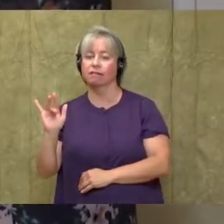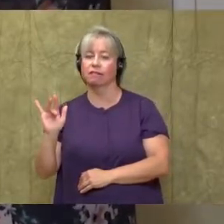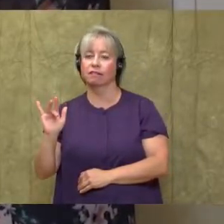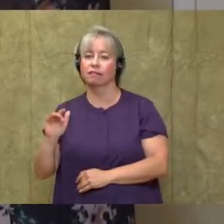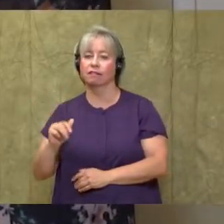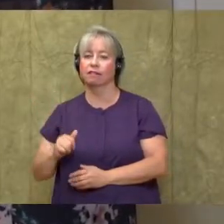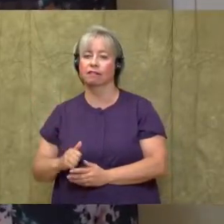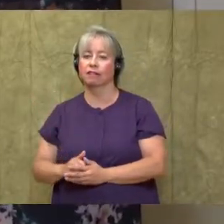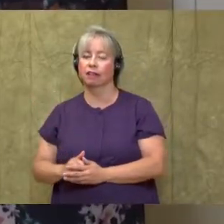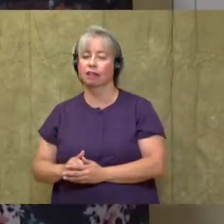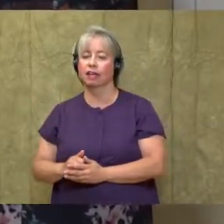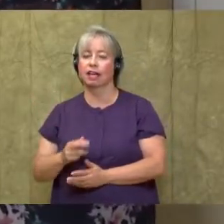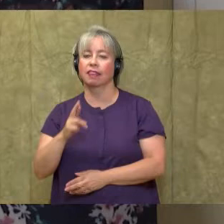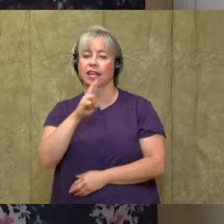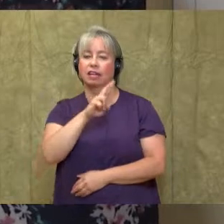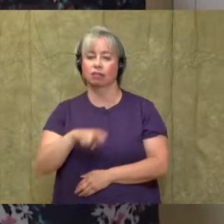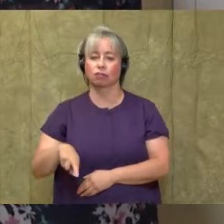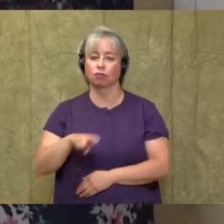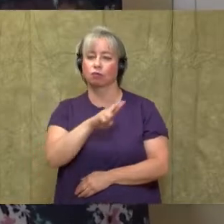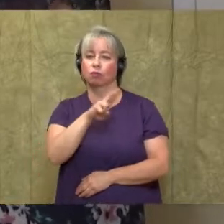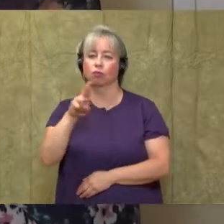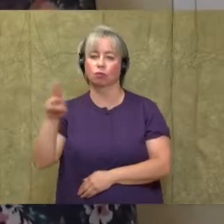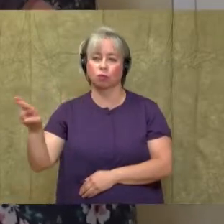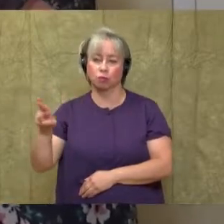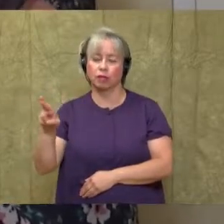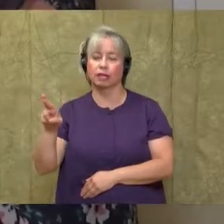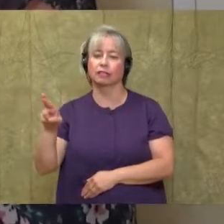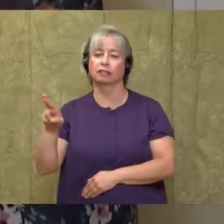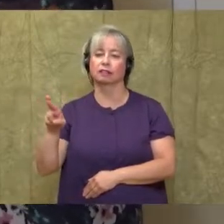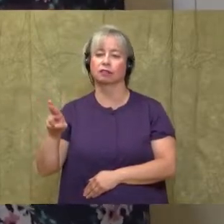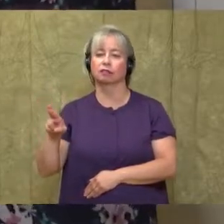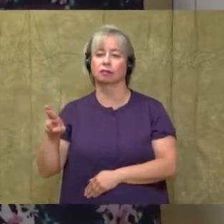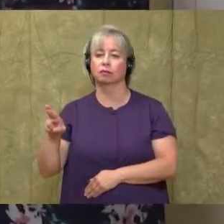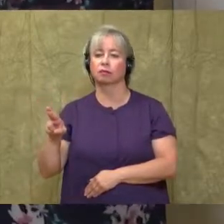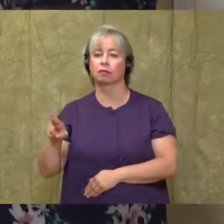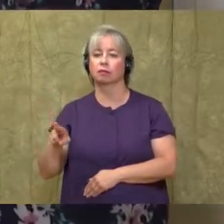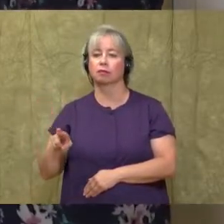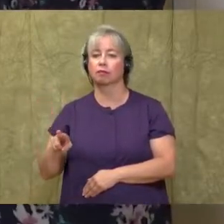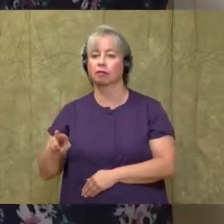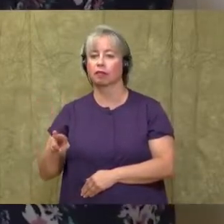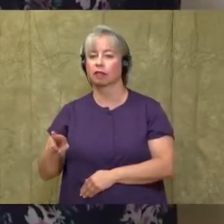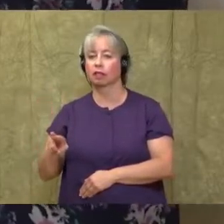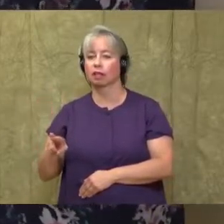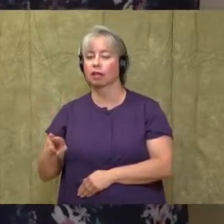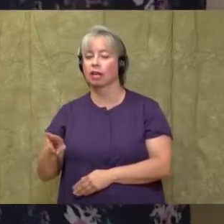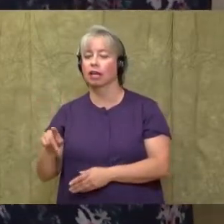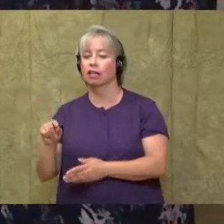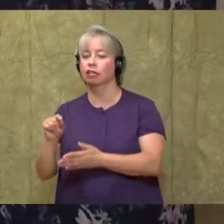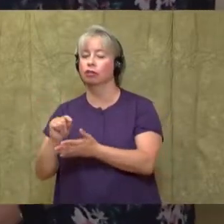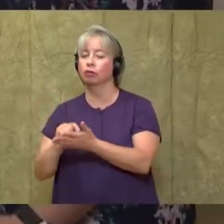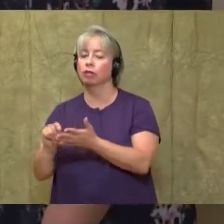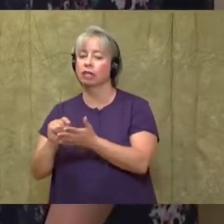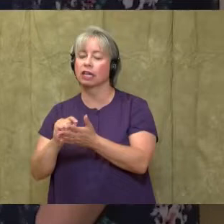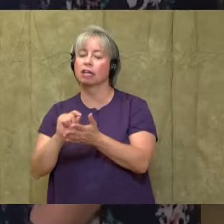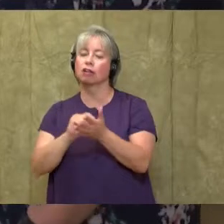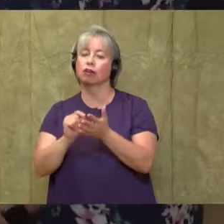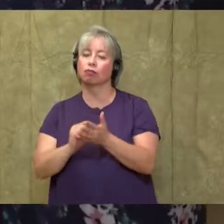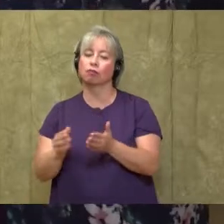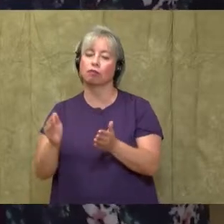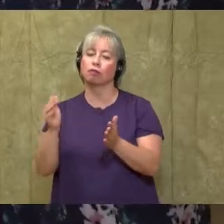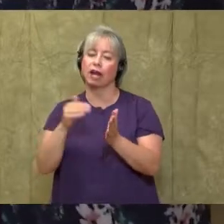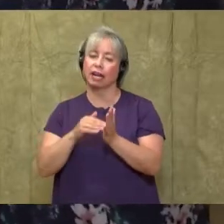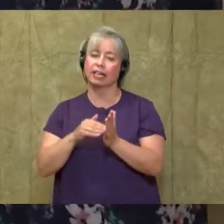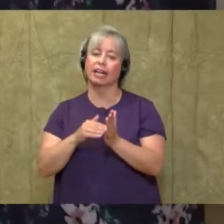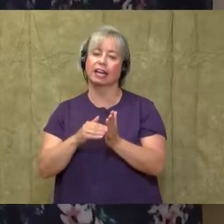And we must take the square root of that. And again, you can rewrite it like we did in our last one. You don't have to. C squared